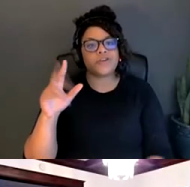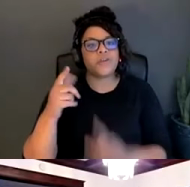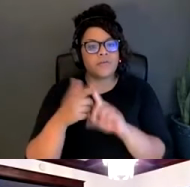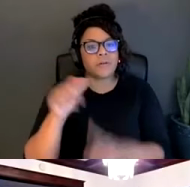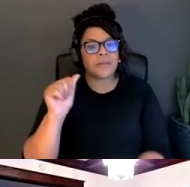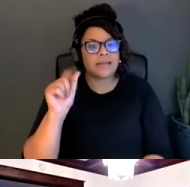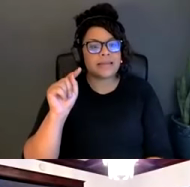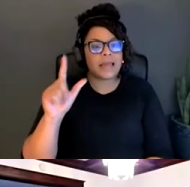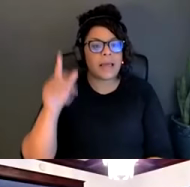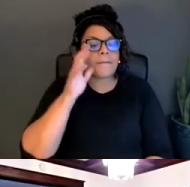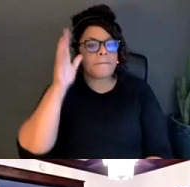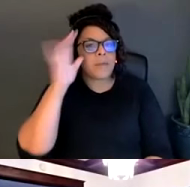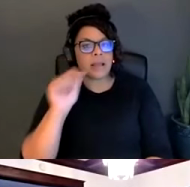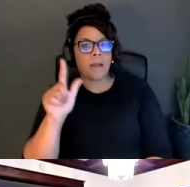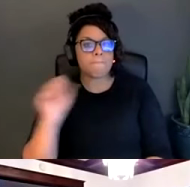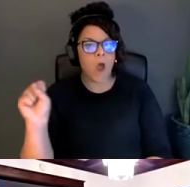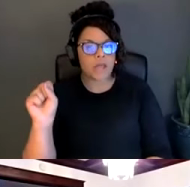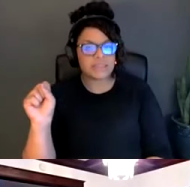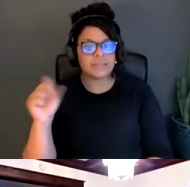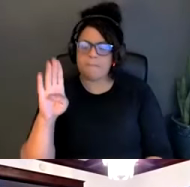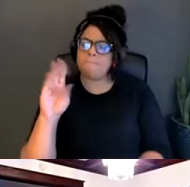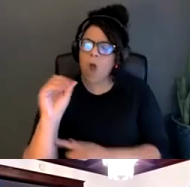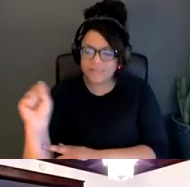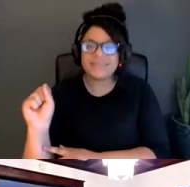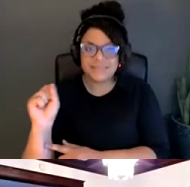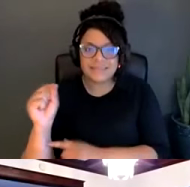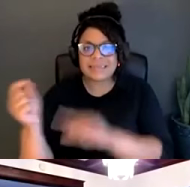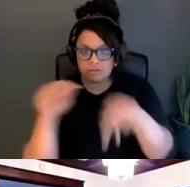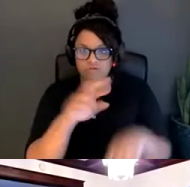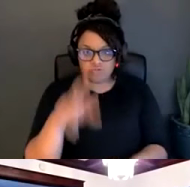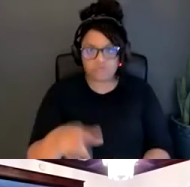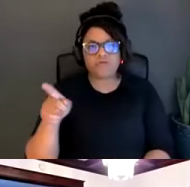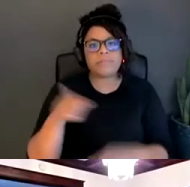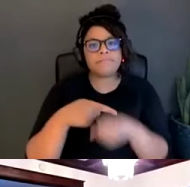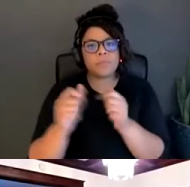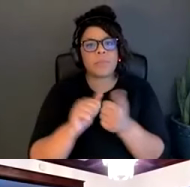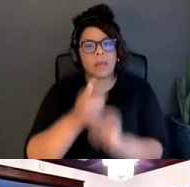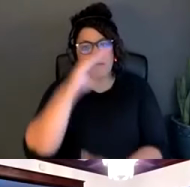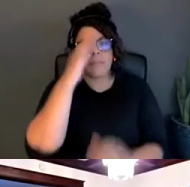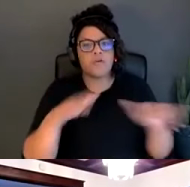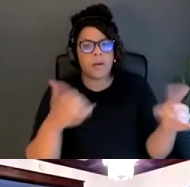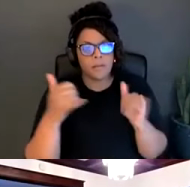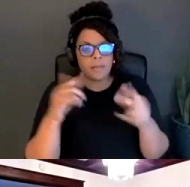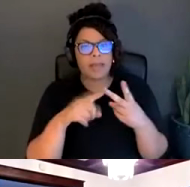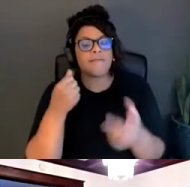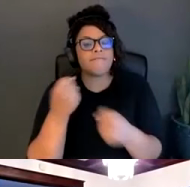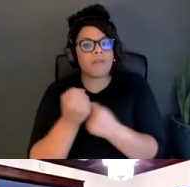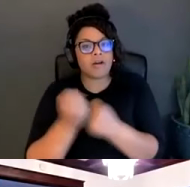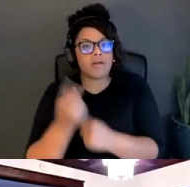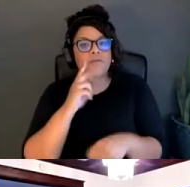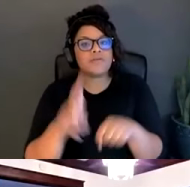to Rochester. Dr. Ariana's research specializes in the way Black children play and is the founder of the